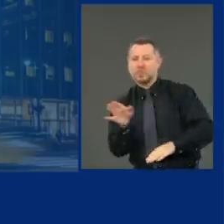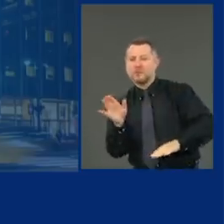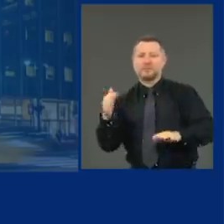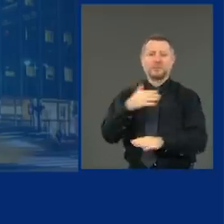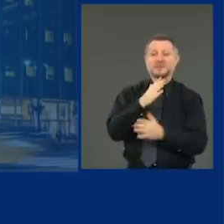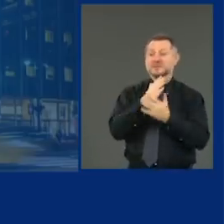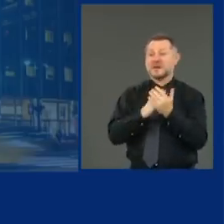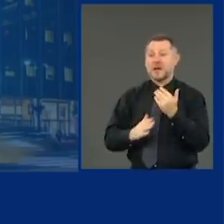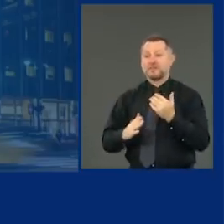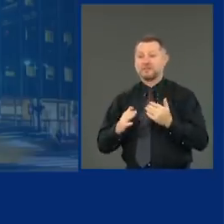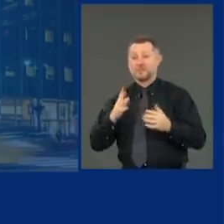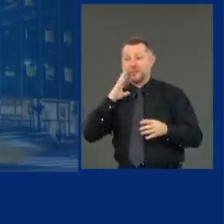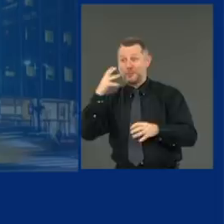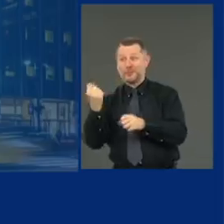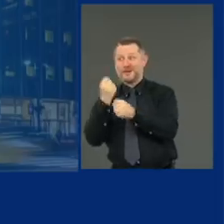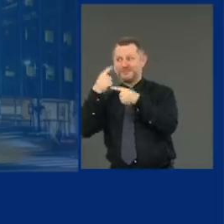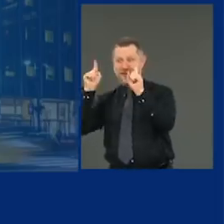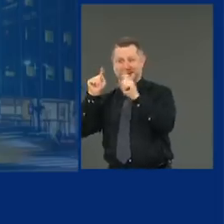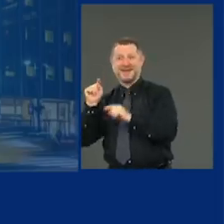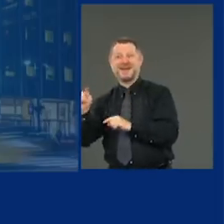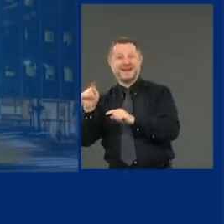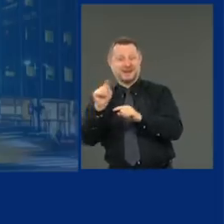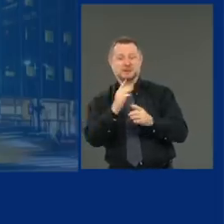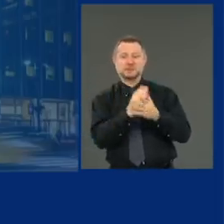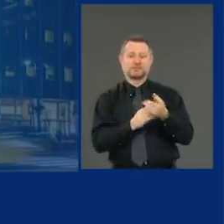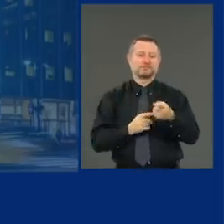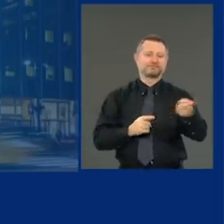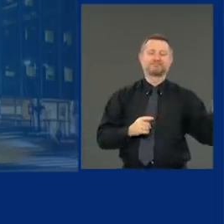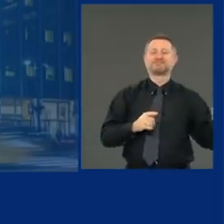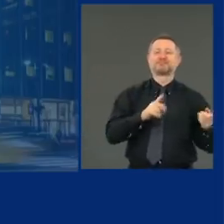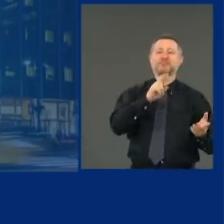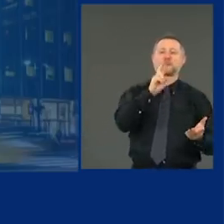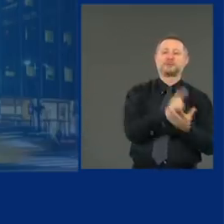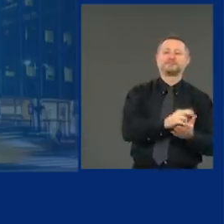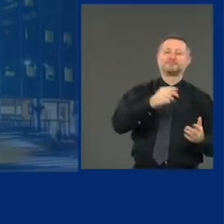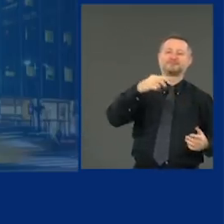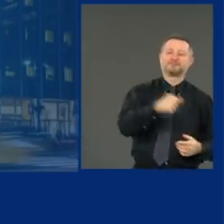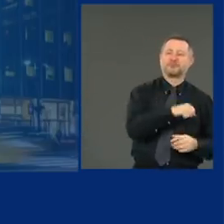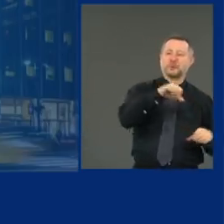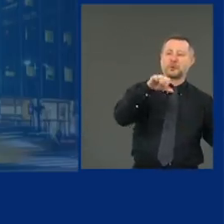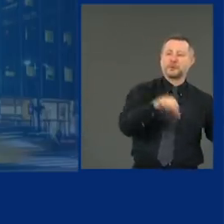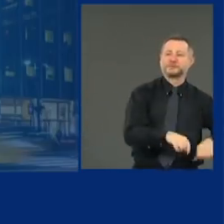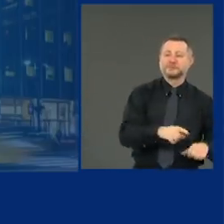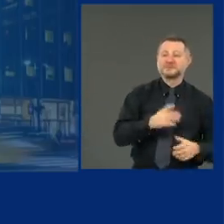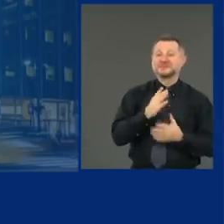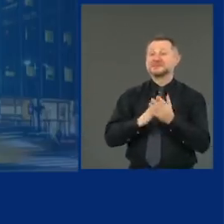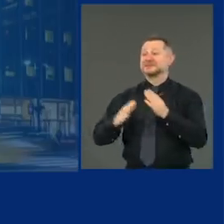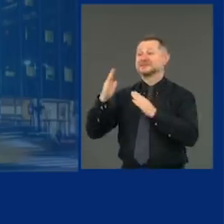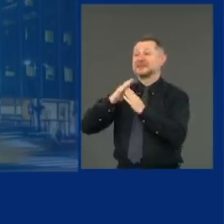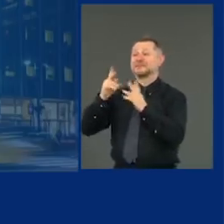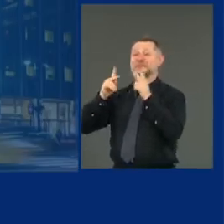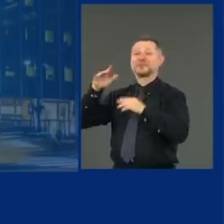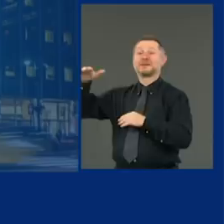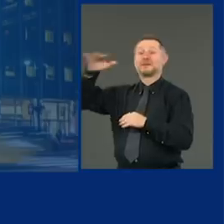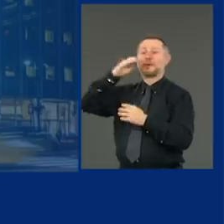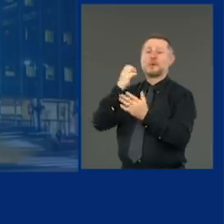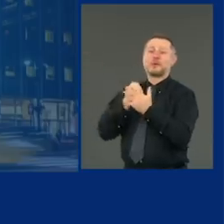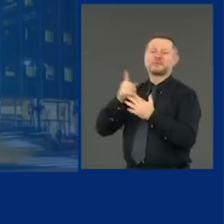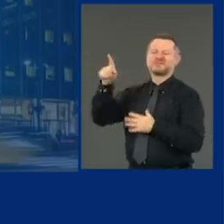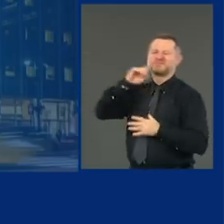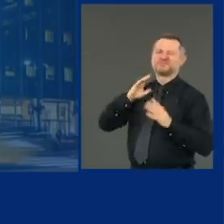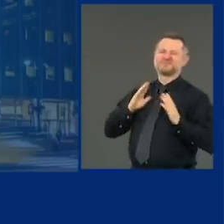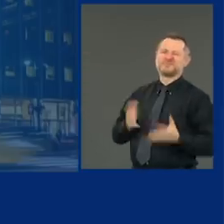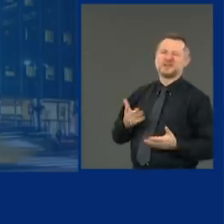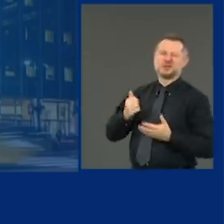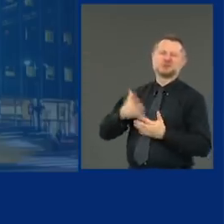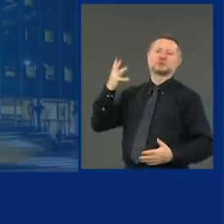new economy. I think the top end of the economy will be fine. They always are. It always works out for them.